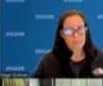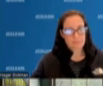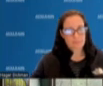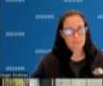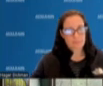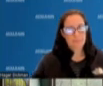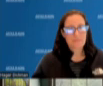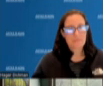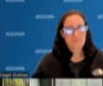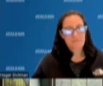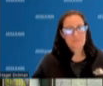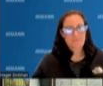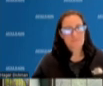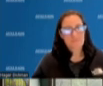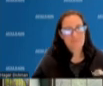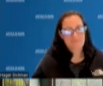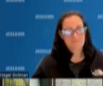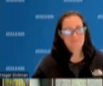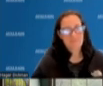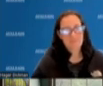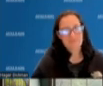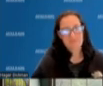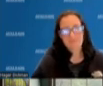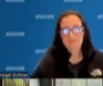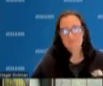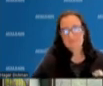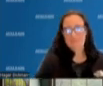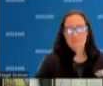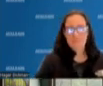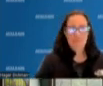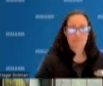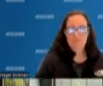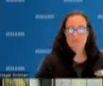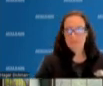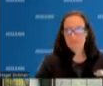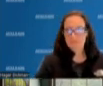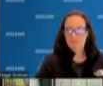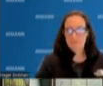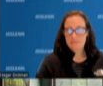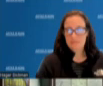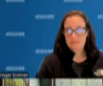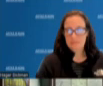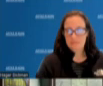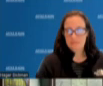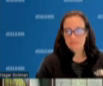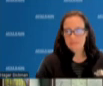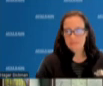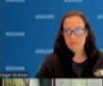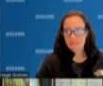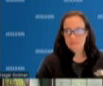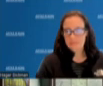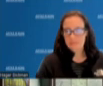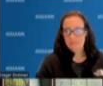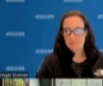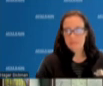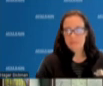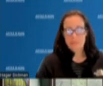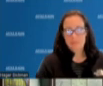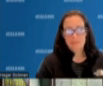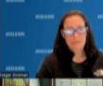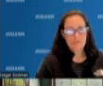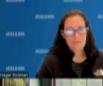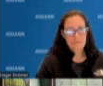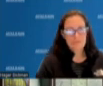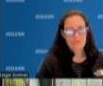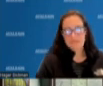Did you hear me? Yes, I'm not aware of any, but I don't